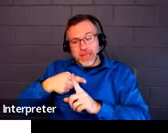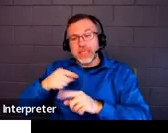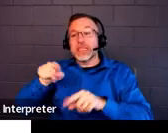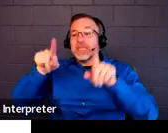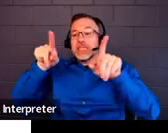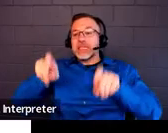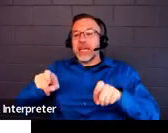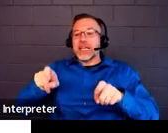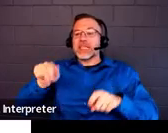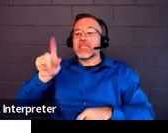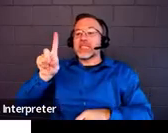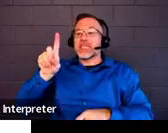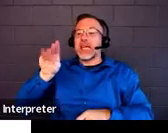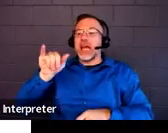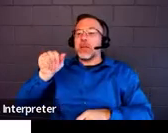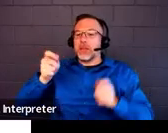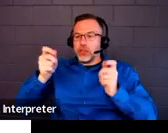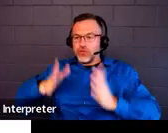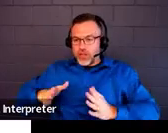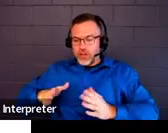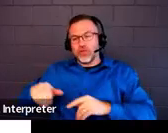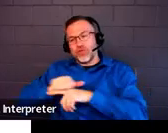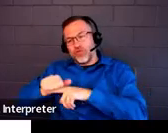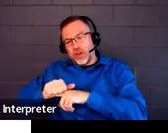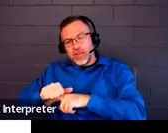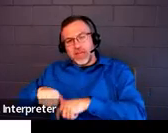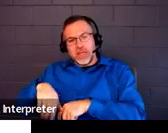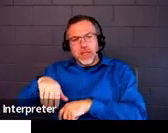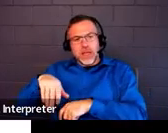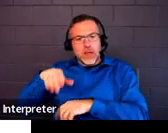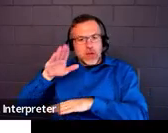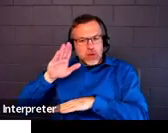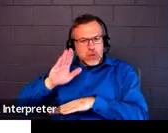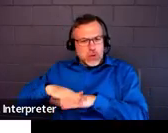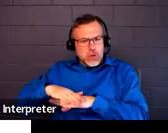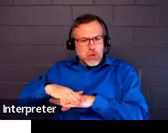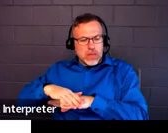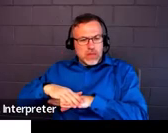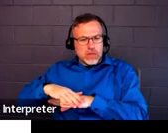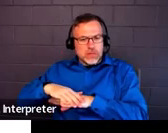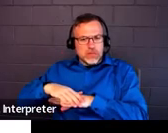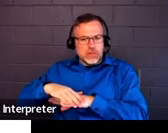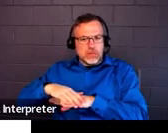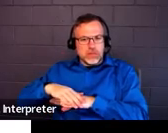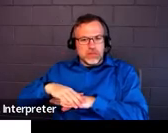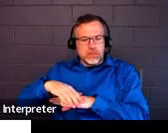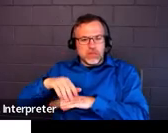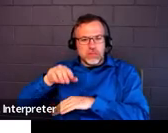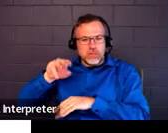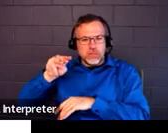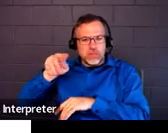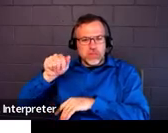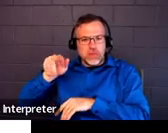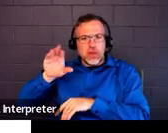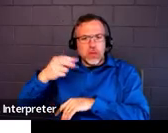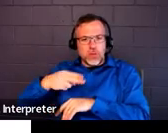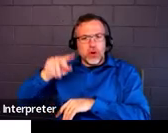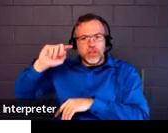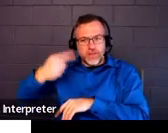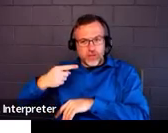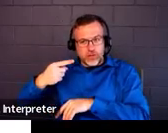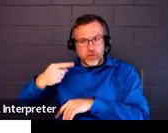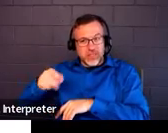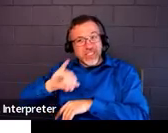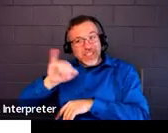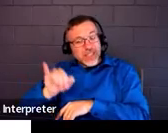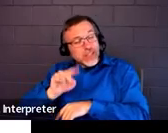training scheduled for March 1st. And there is, I believe, Jody, you said that it takes 30 seconds to fill out